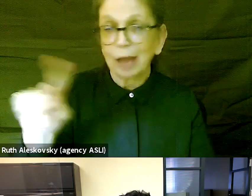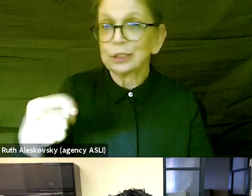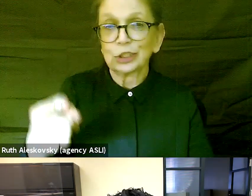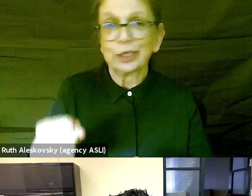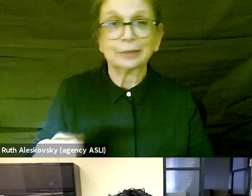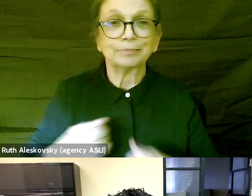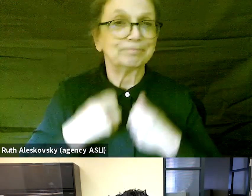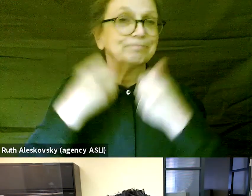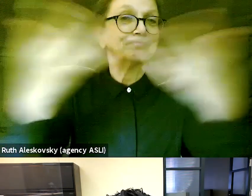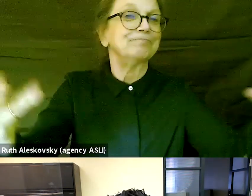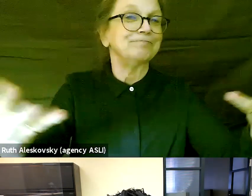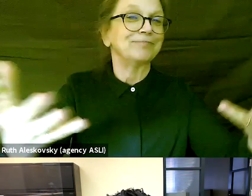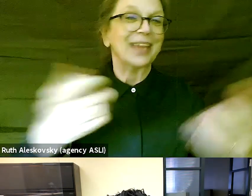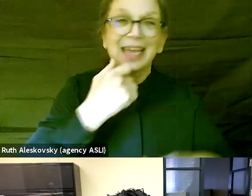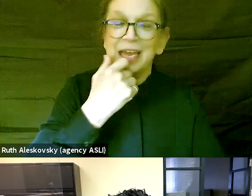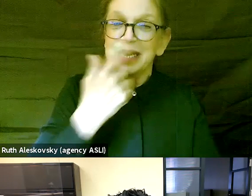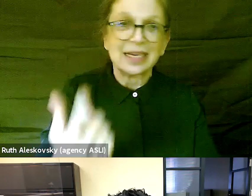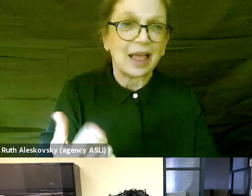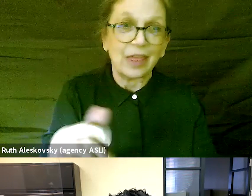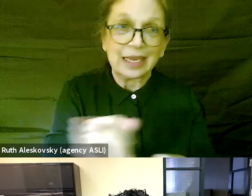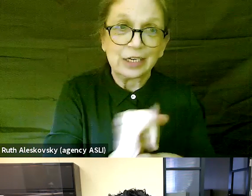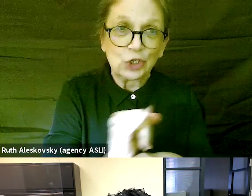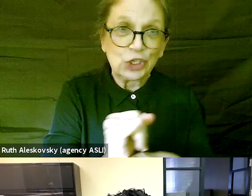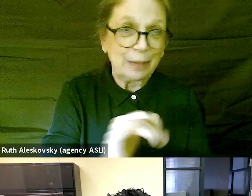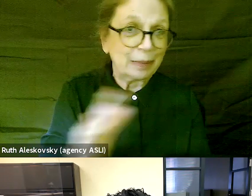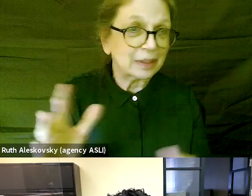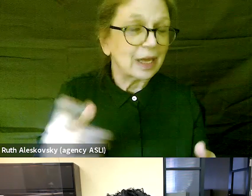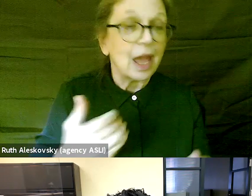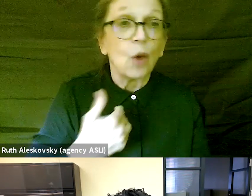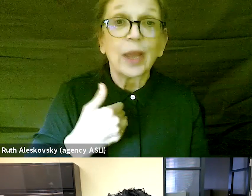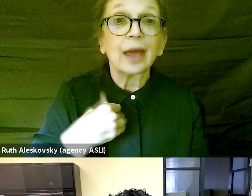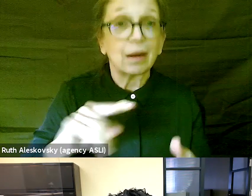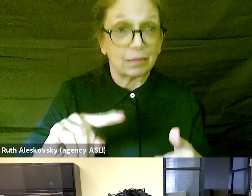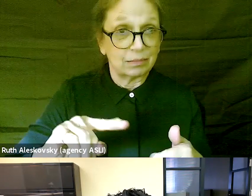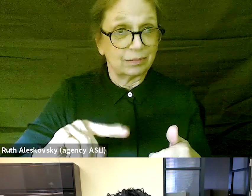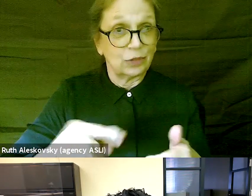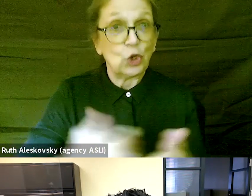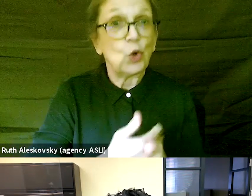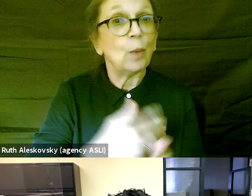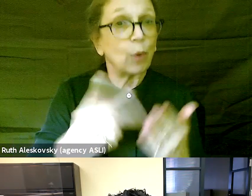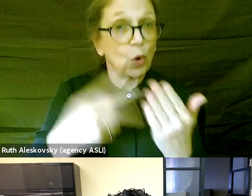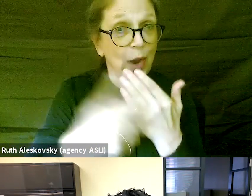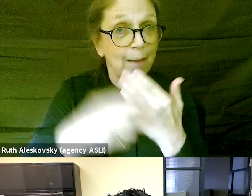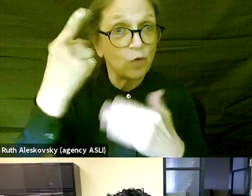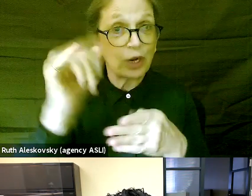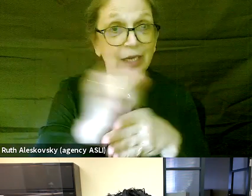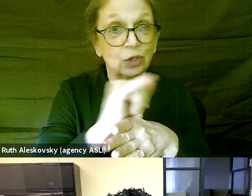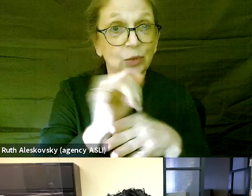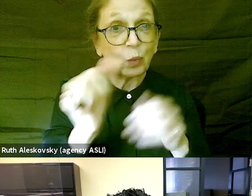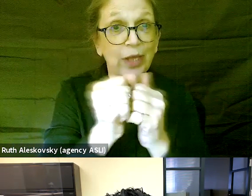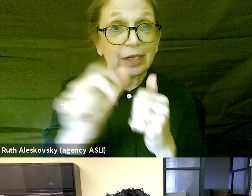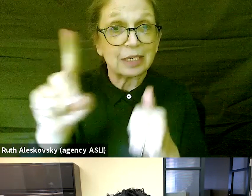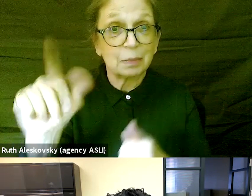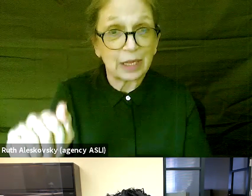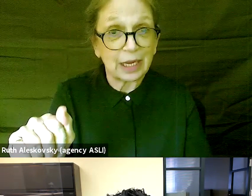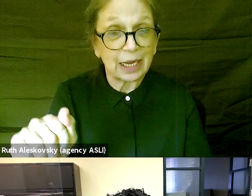our ODI Talent Pipeline program, where we had a pilot program this summer for interns with disabilities, and we worked with the mayor's office